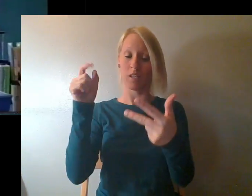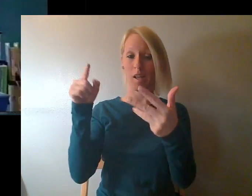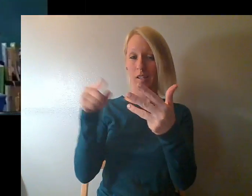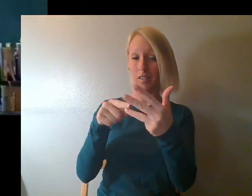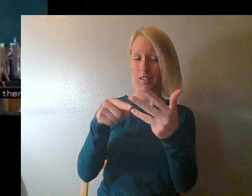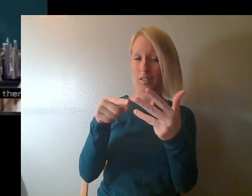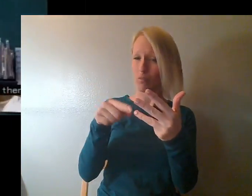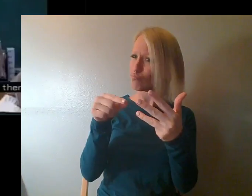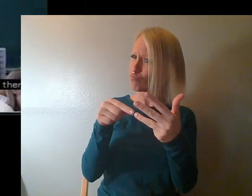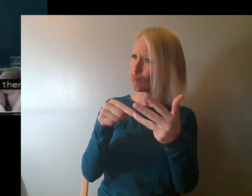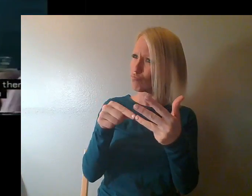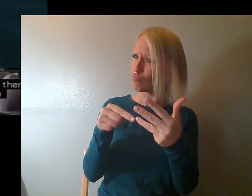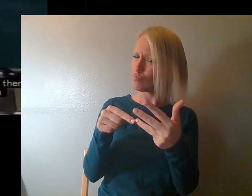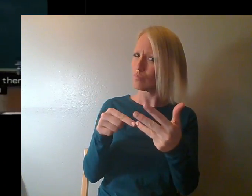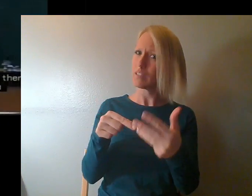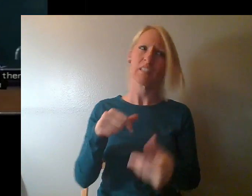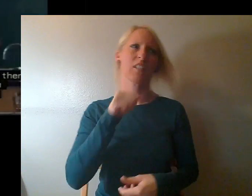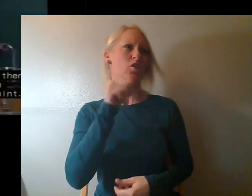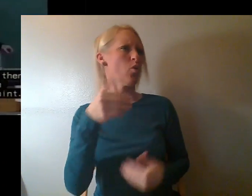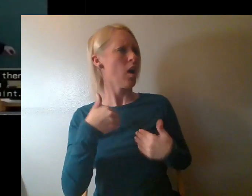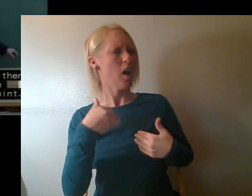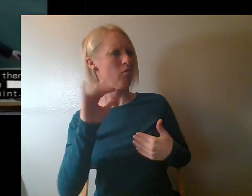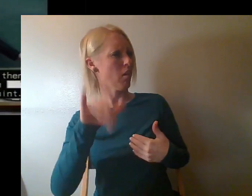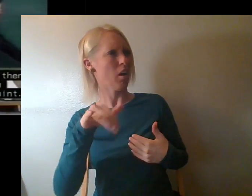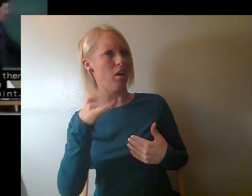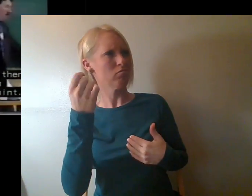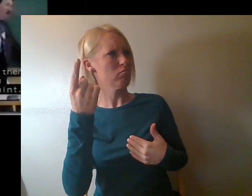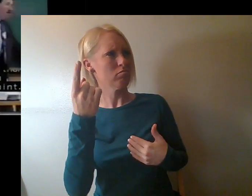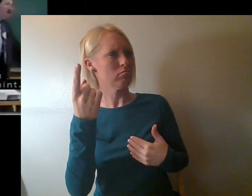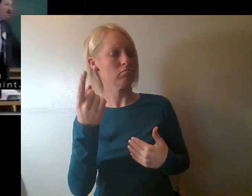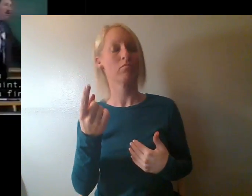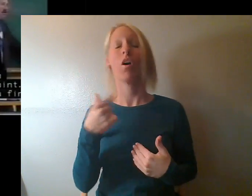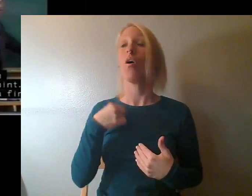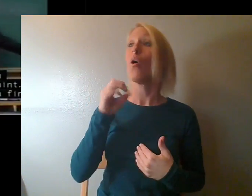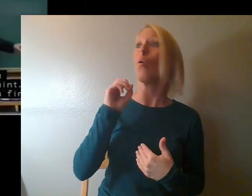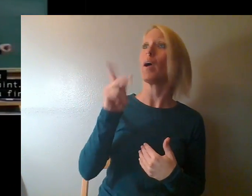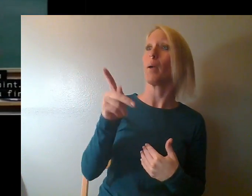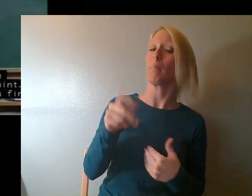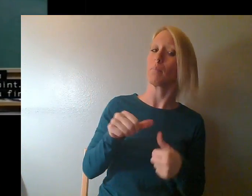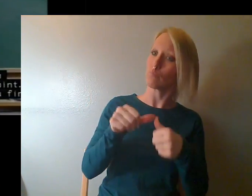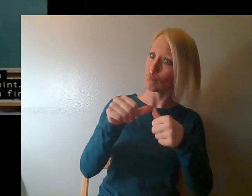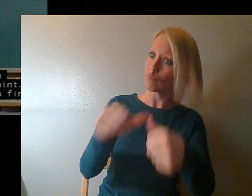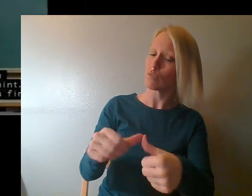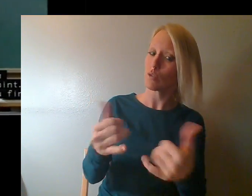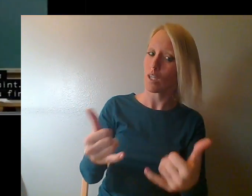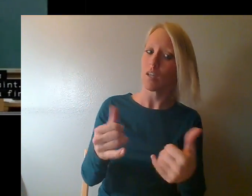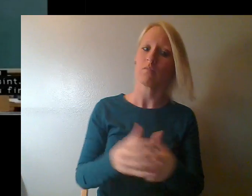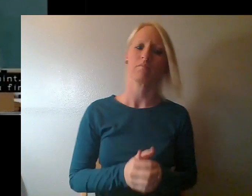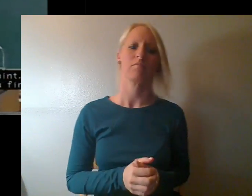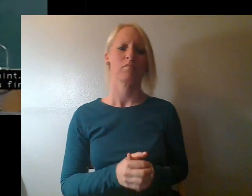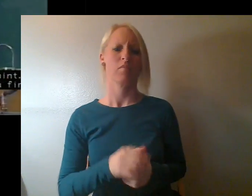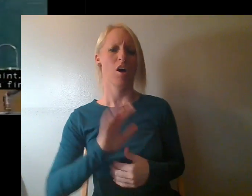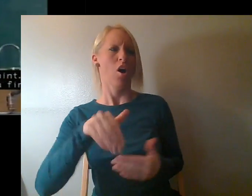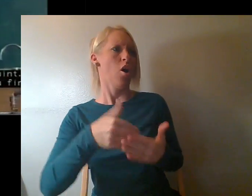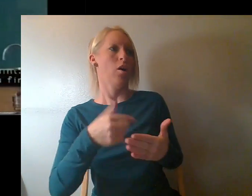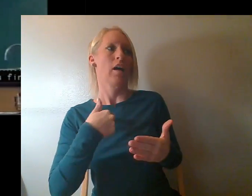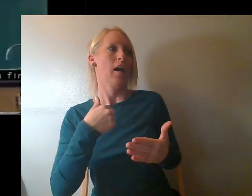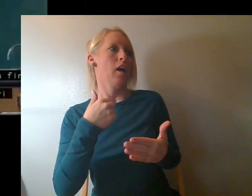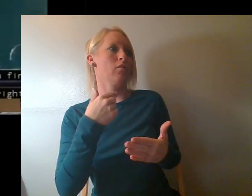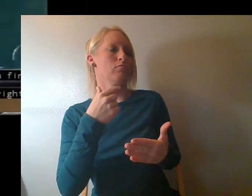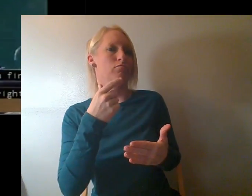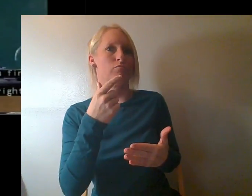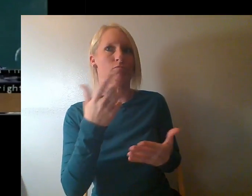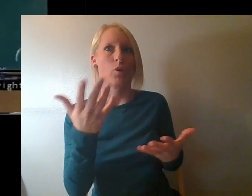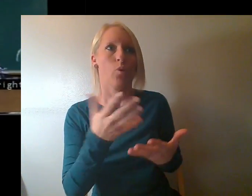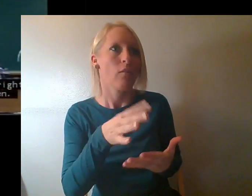up here then. Let's write down what she has up to this point. all we have is where you find it and where its job is. Okay, then let's pick it up